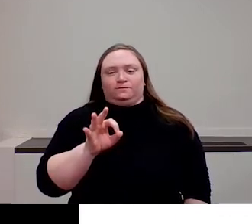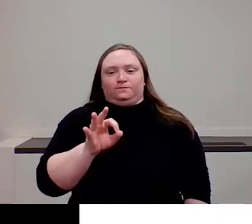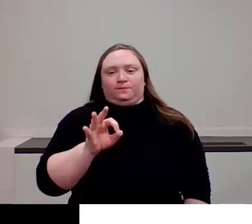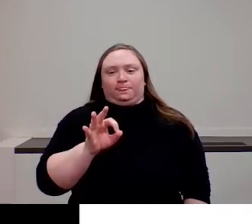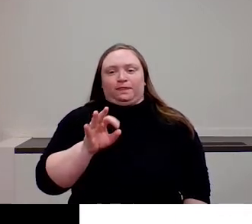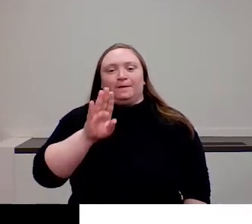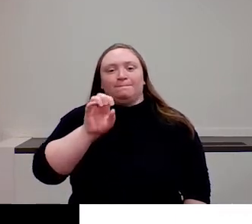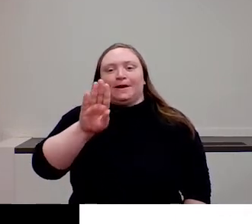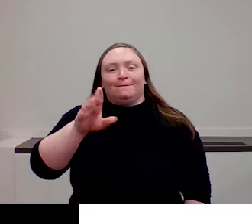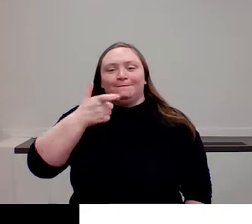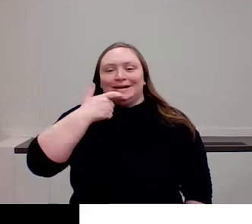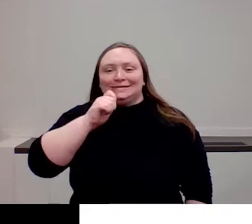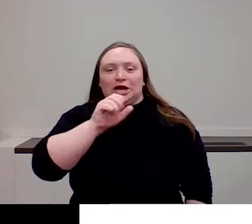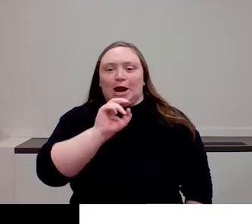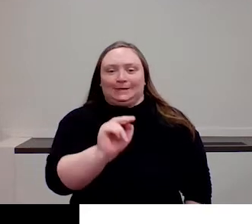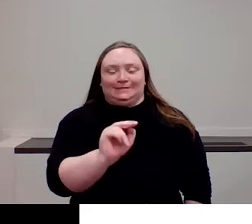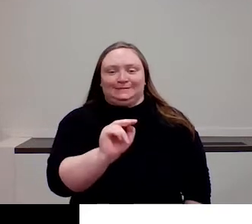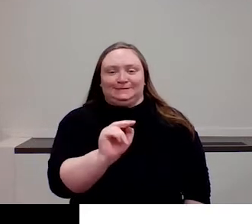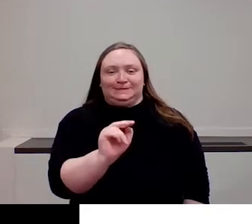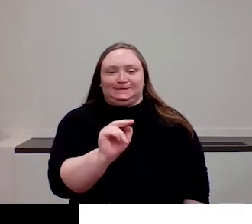Bob, your mic is not on.